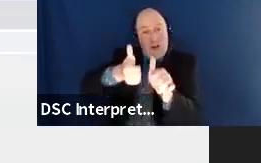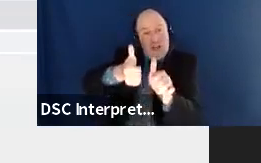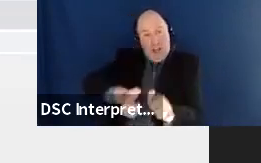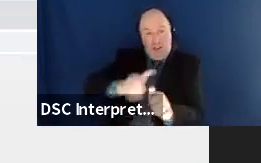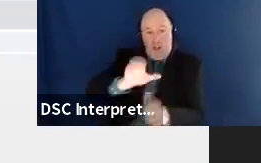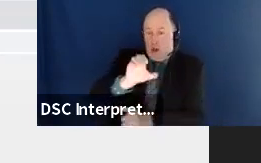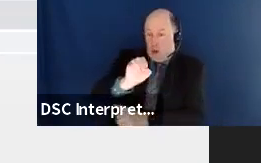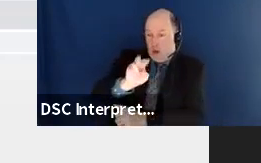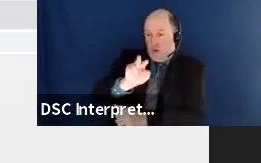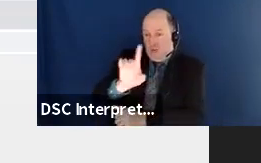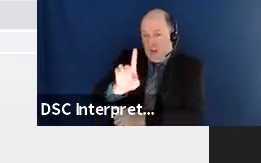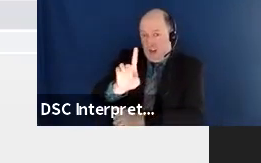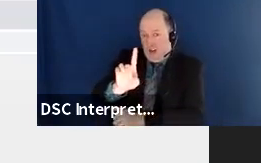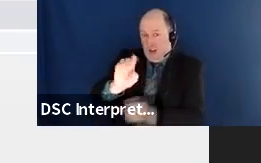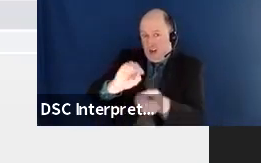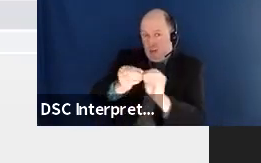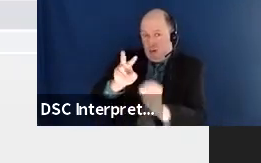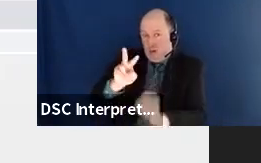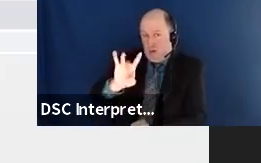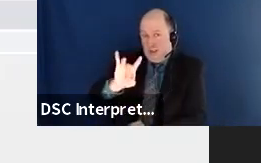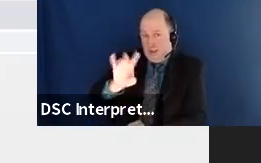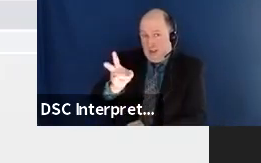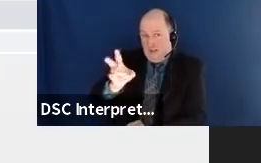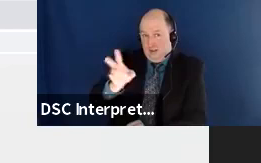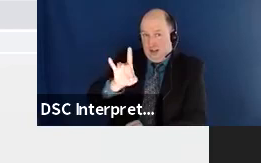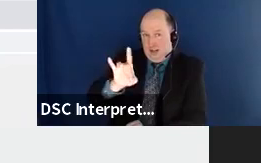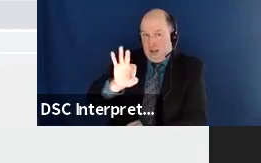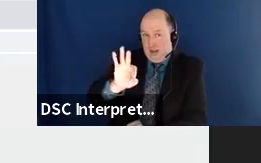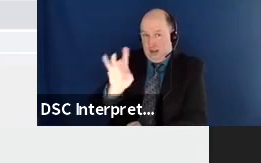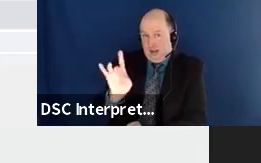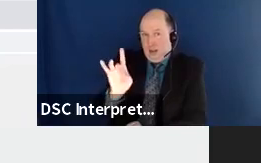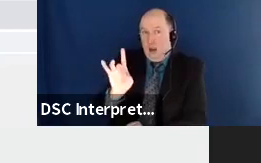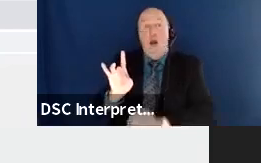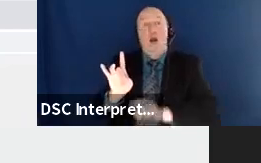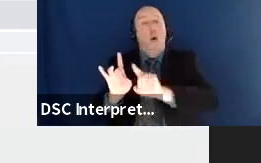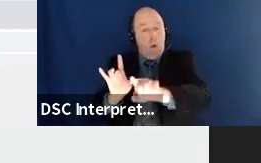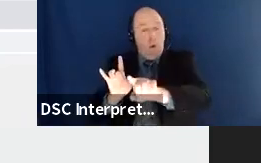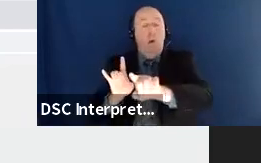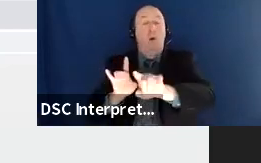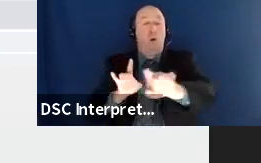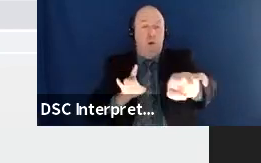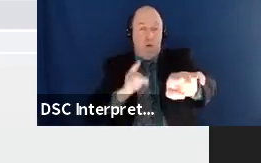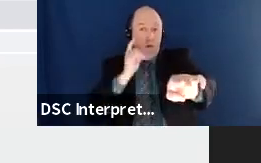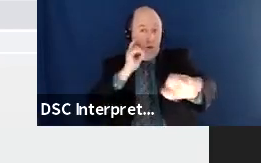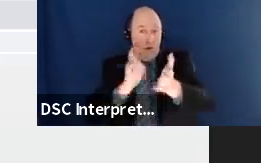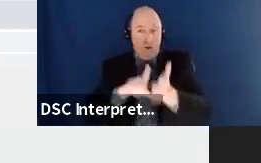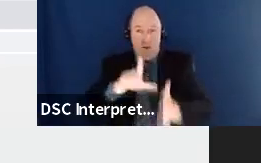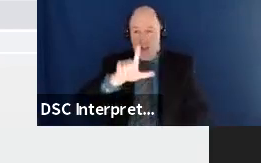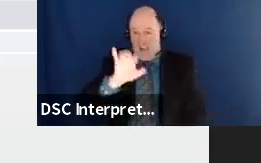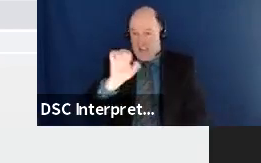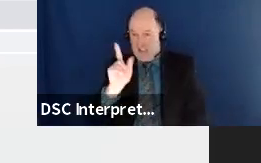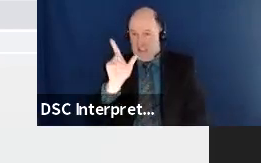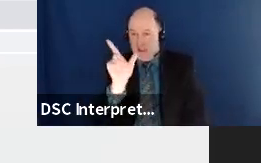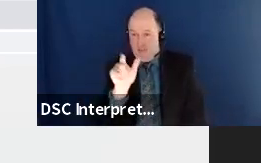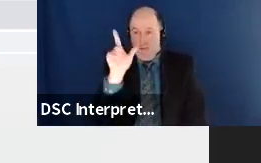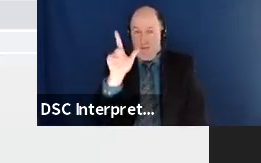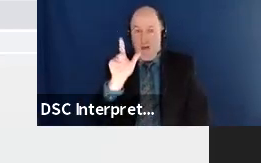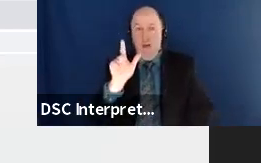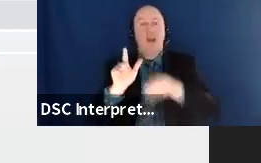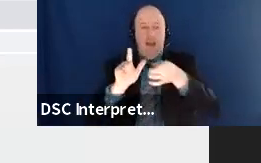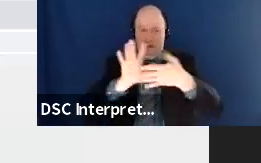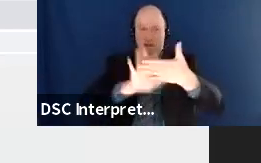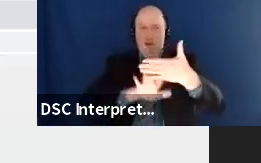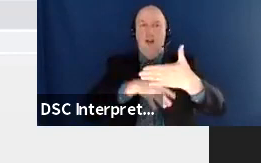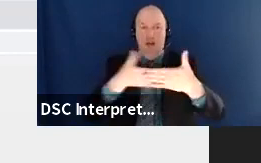to 287-898, or scheduling online. And there's a hot link that you can click on, and it will redirect you to the